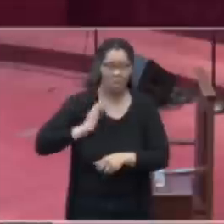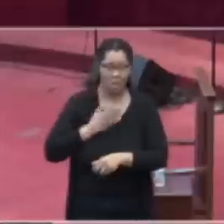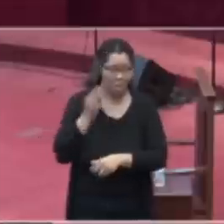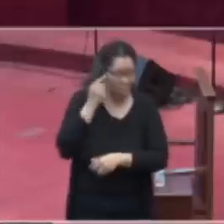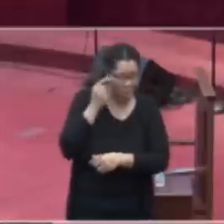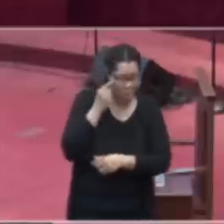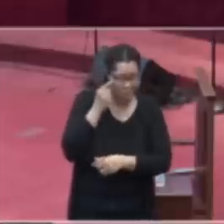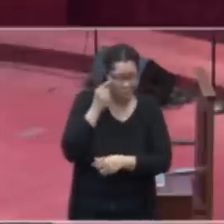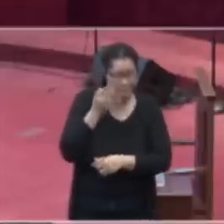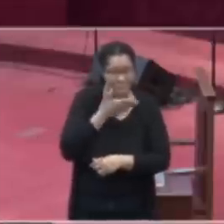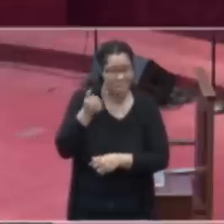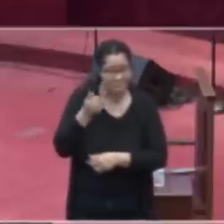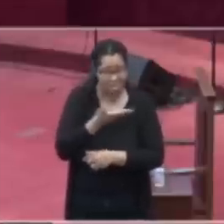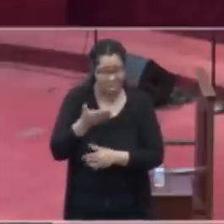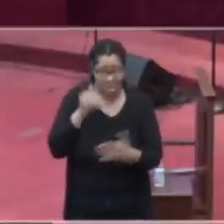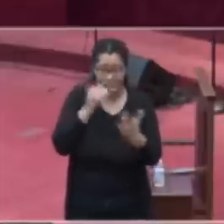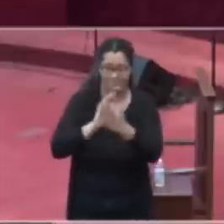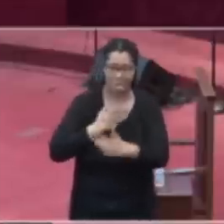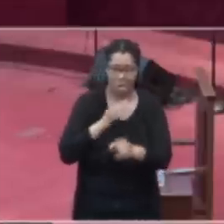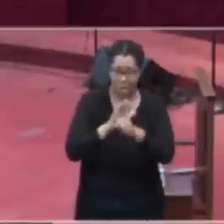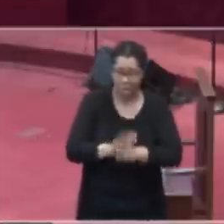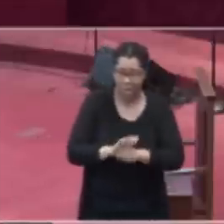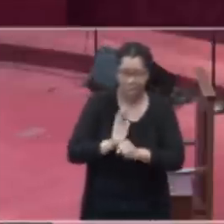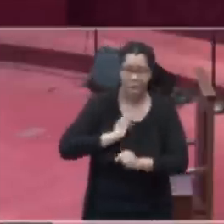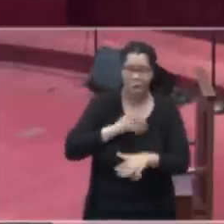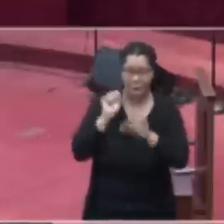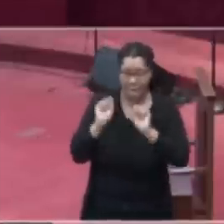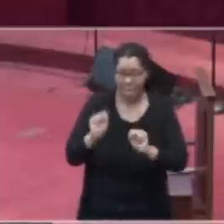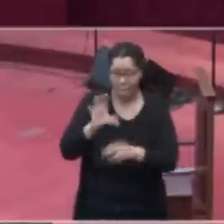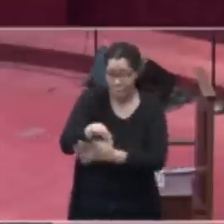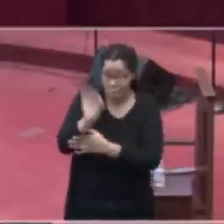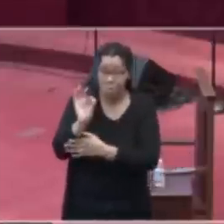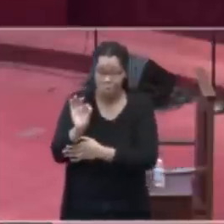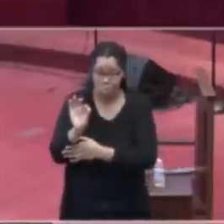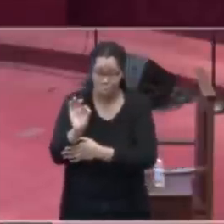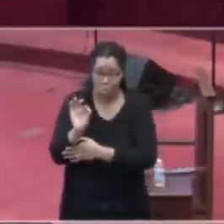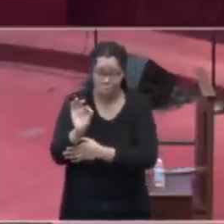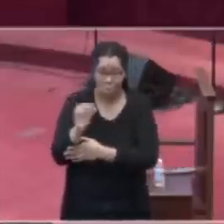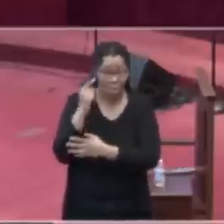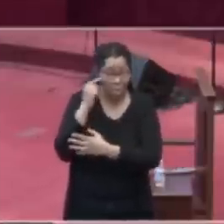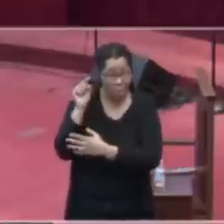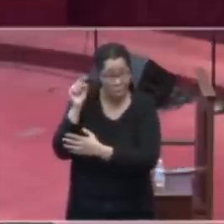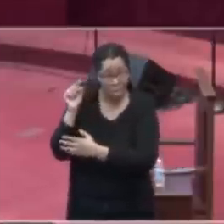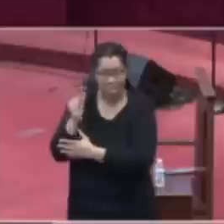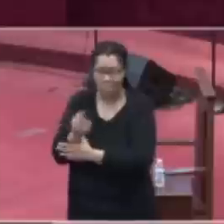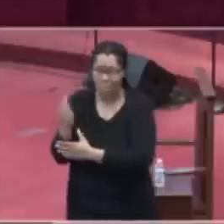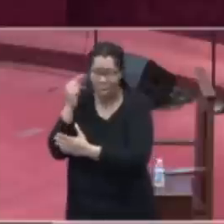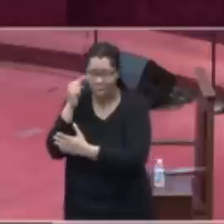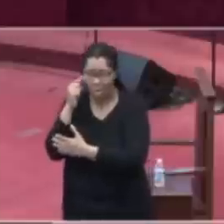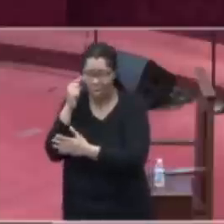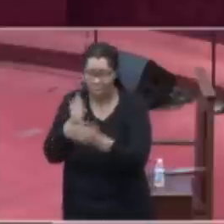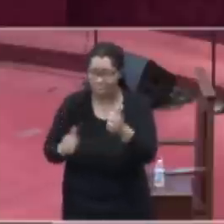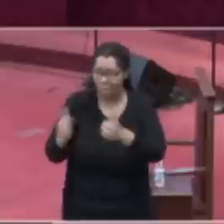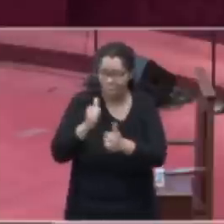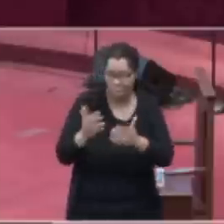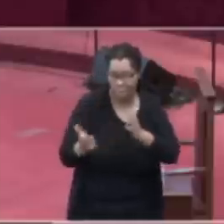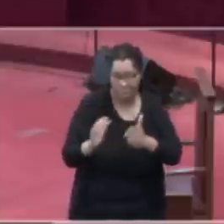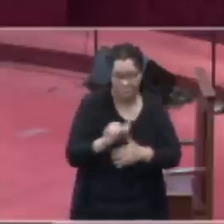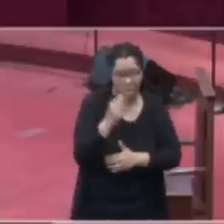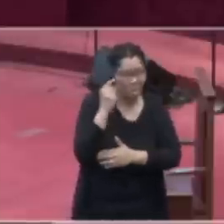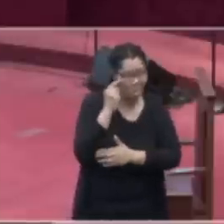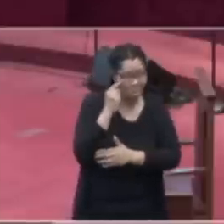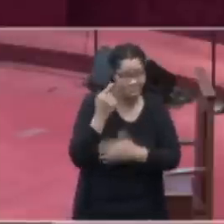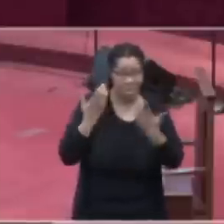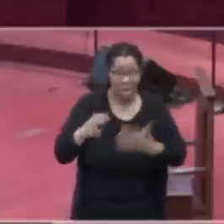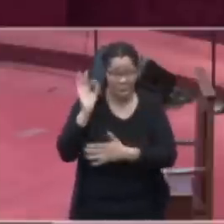weapon against stress is our ability to choose one thought over another. I'm simply preaching this